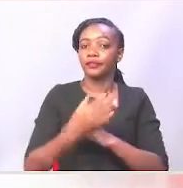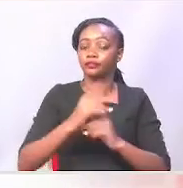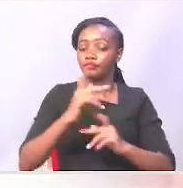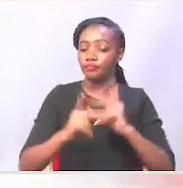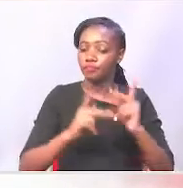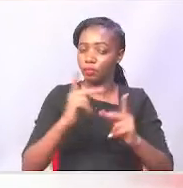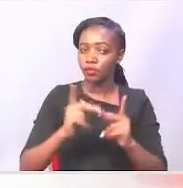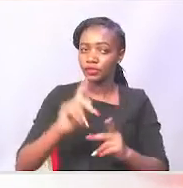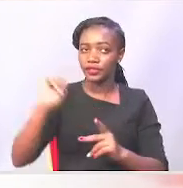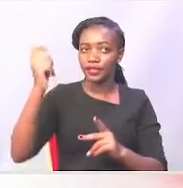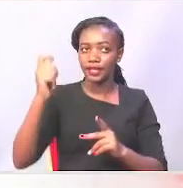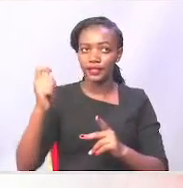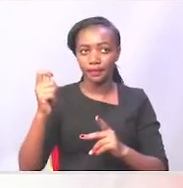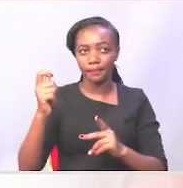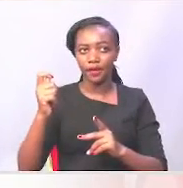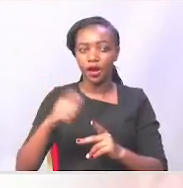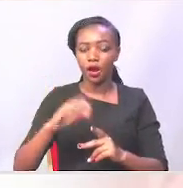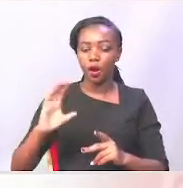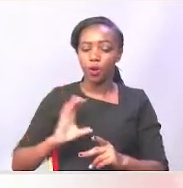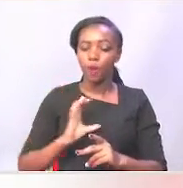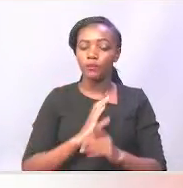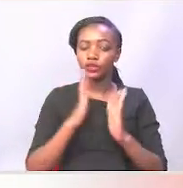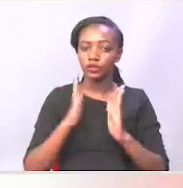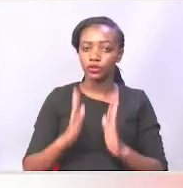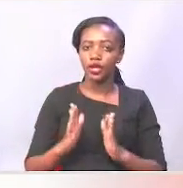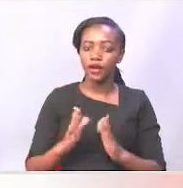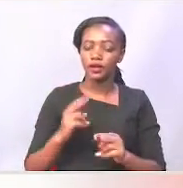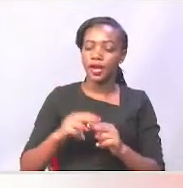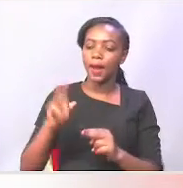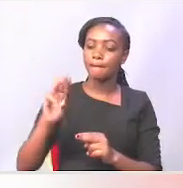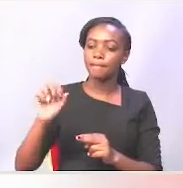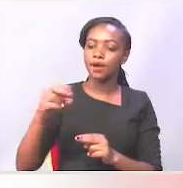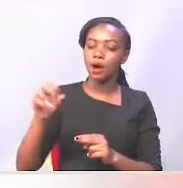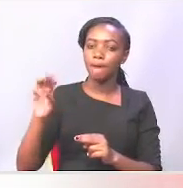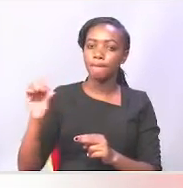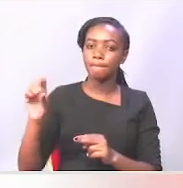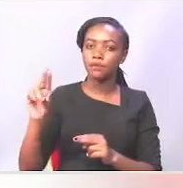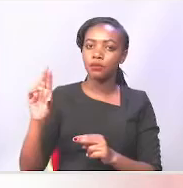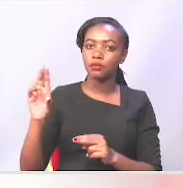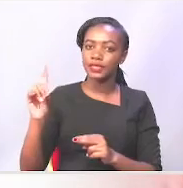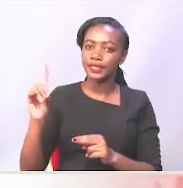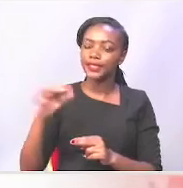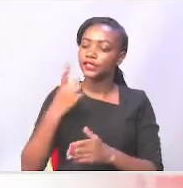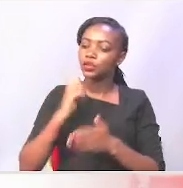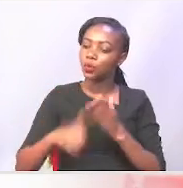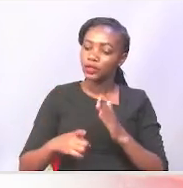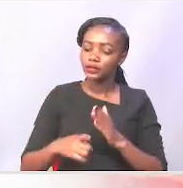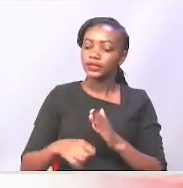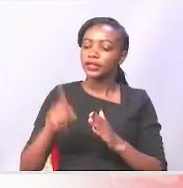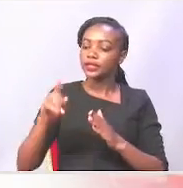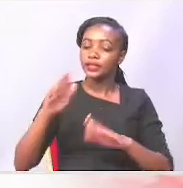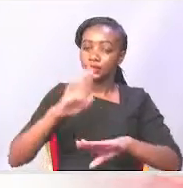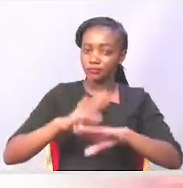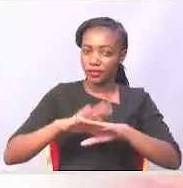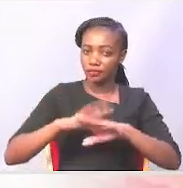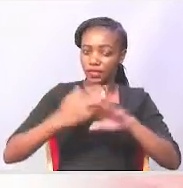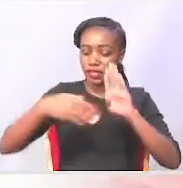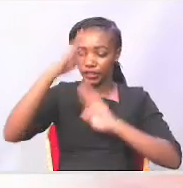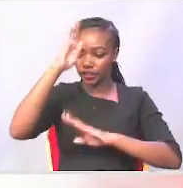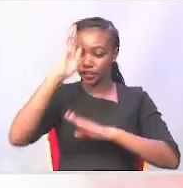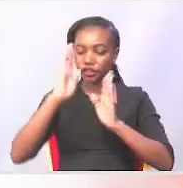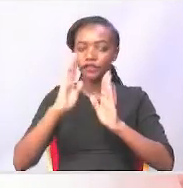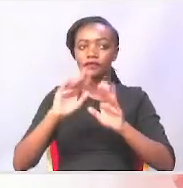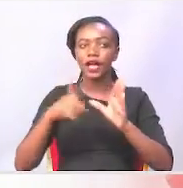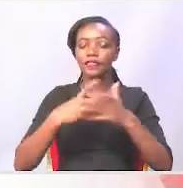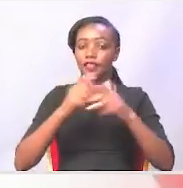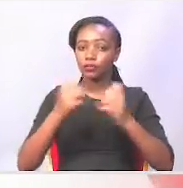port, Kenya High Commissioner to Oman, Sheikh Mahmoud Dor, pointed out the significant milestone the shipment will have on